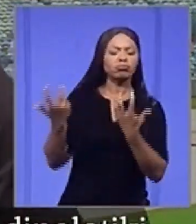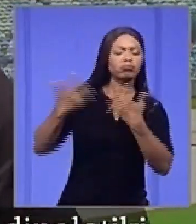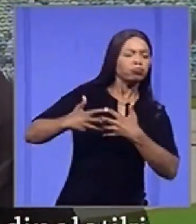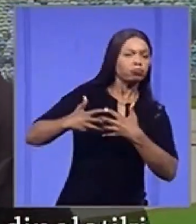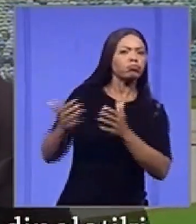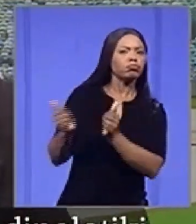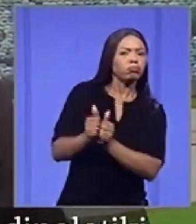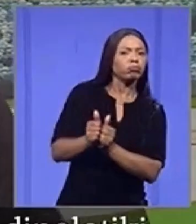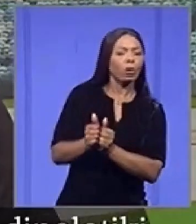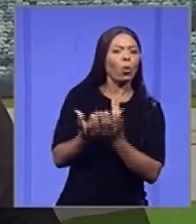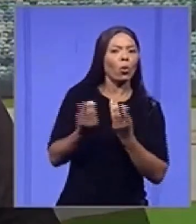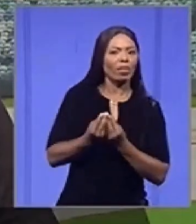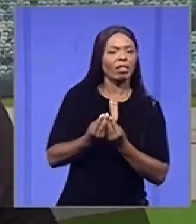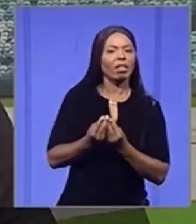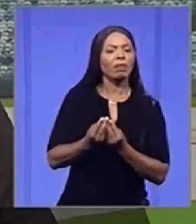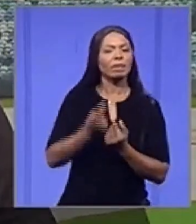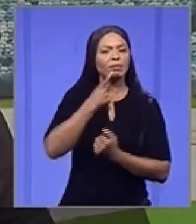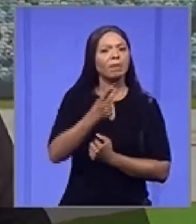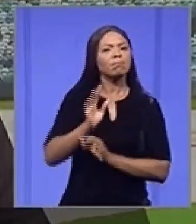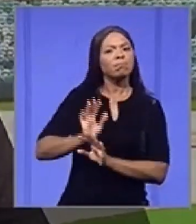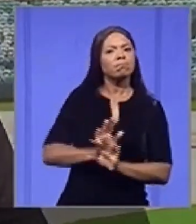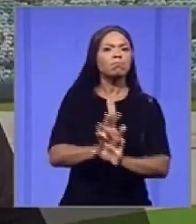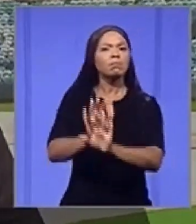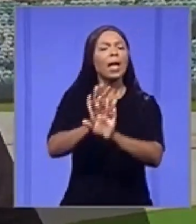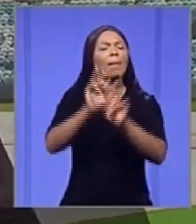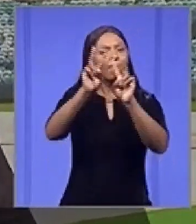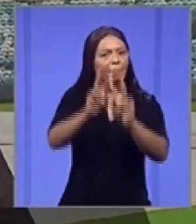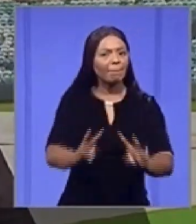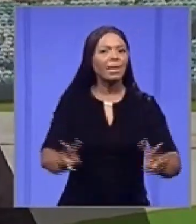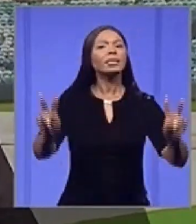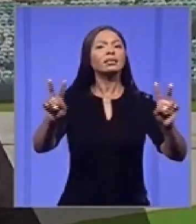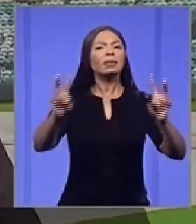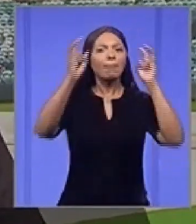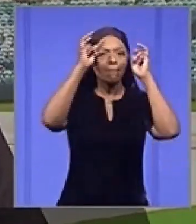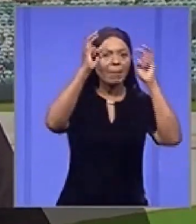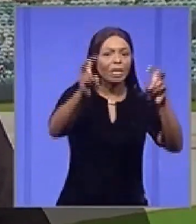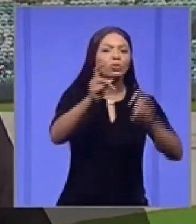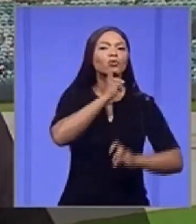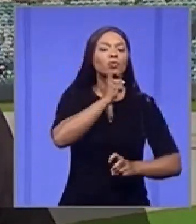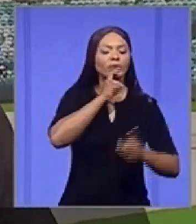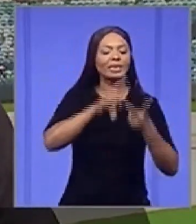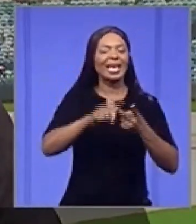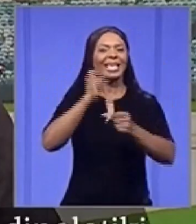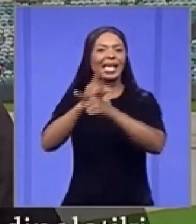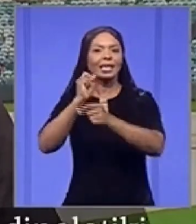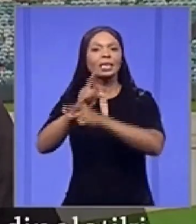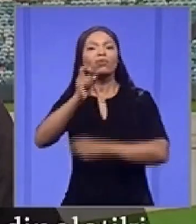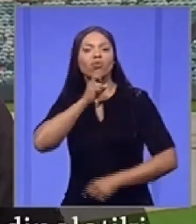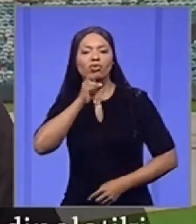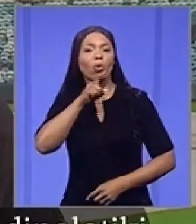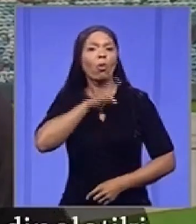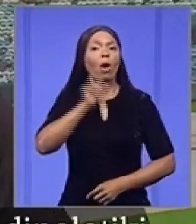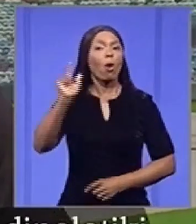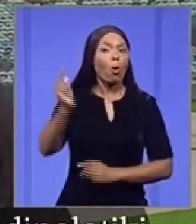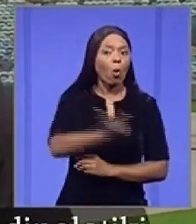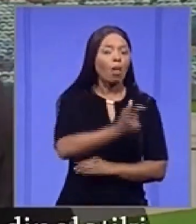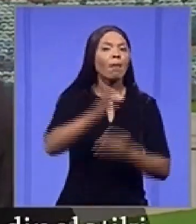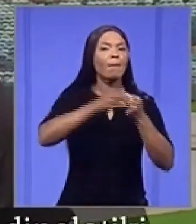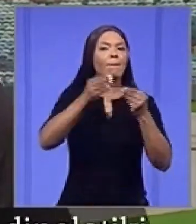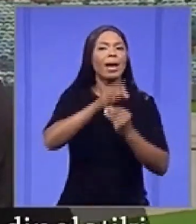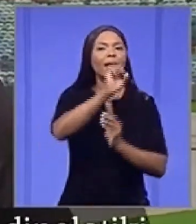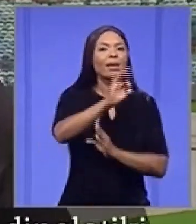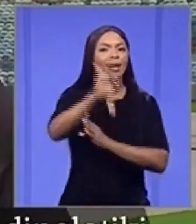to say there's going to be peaceful movement of buses and taxis because we made sure that everyone, this is a people's